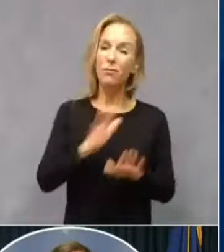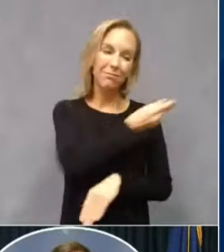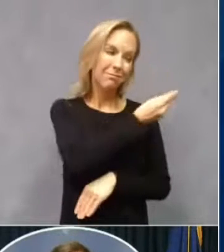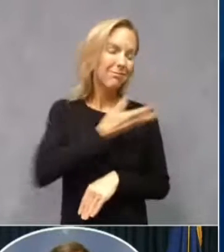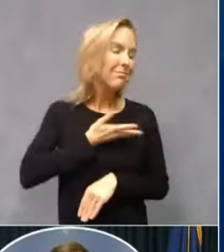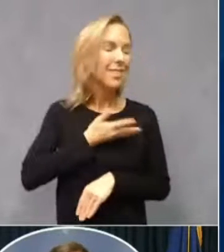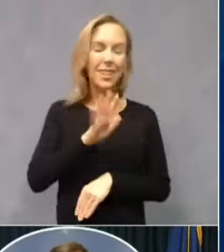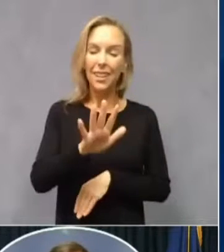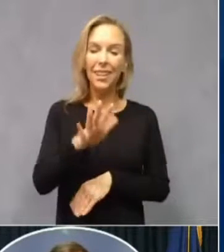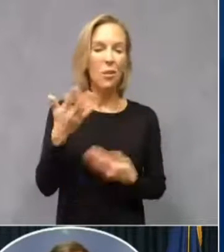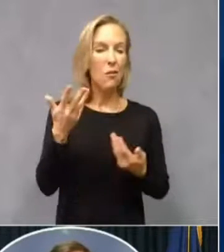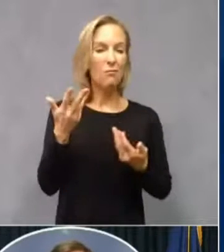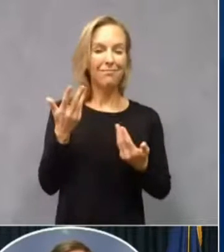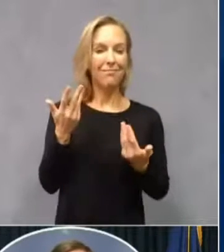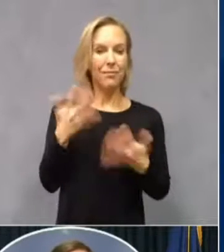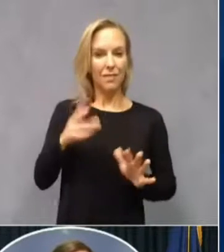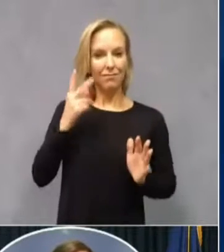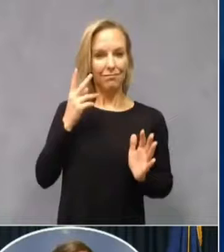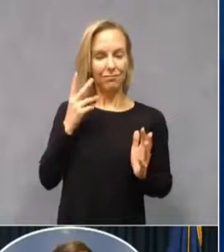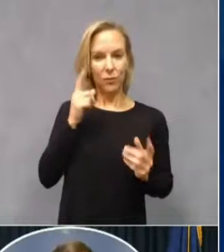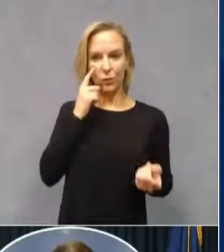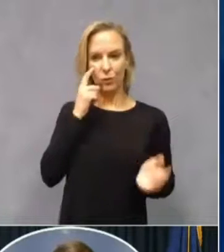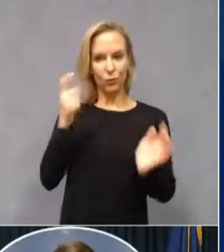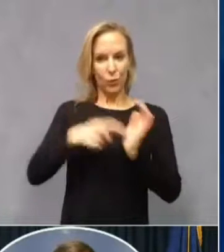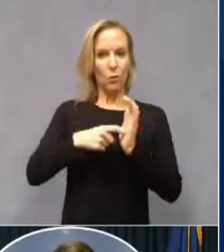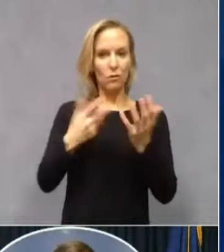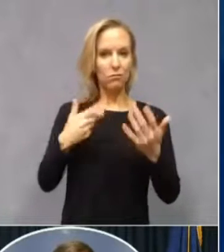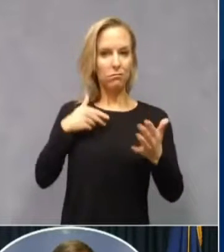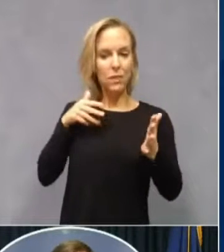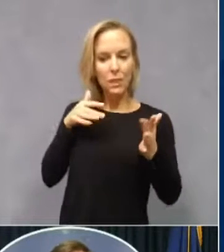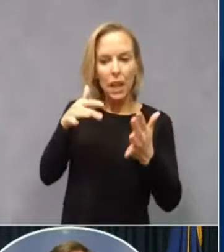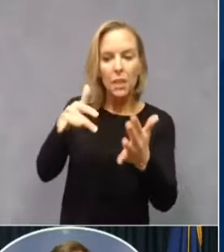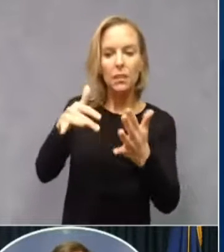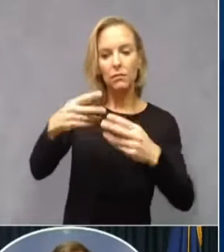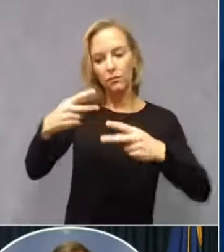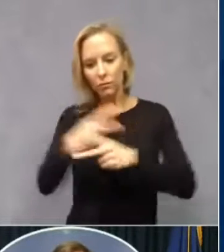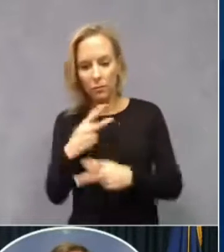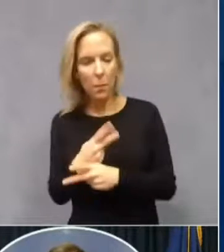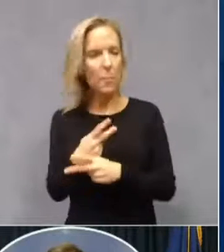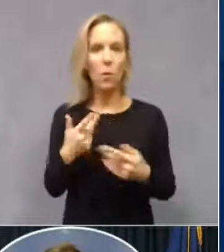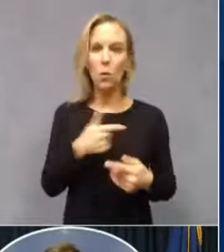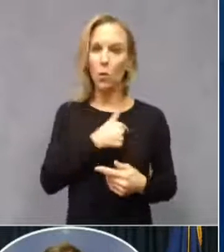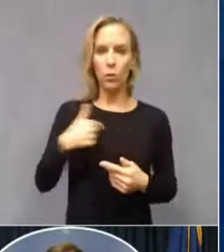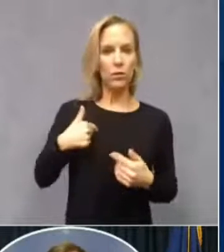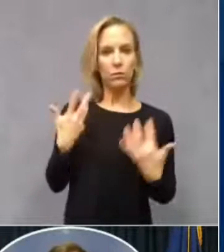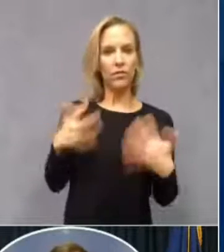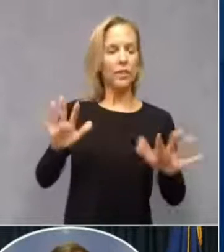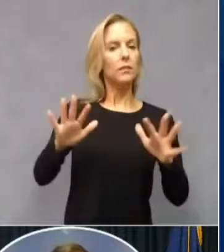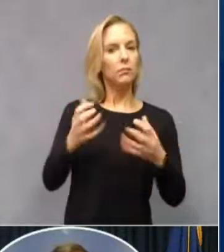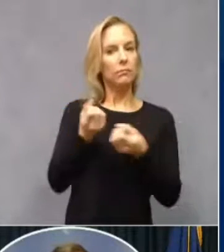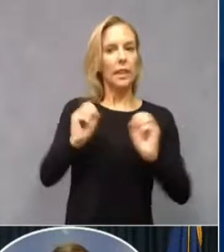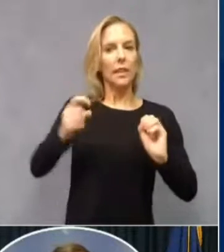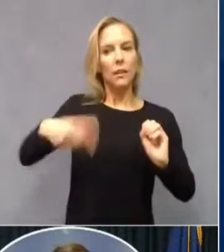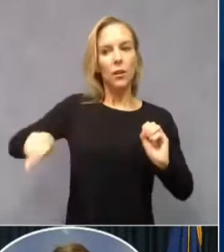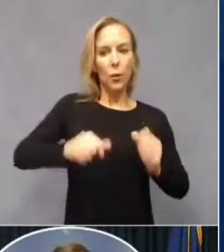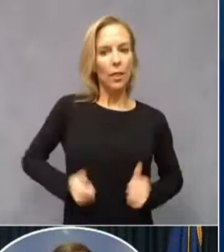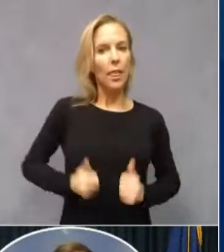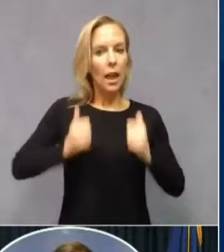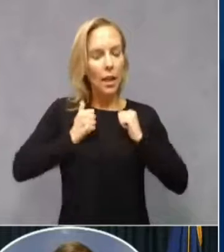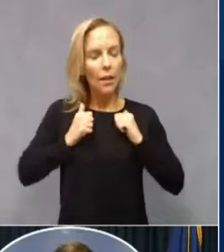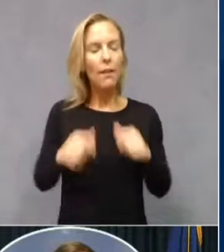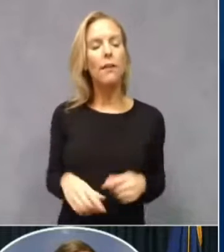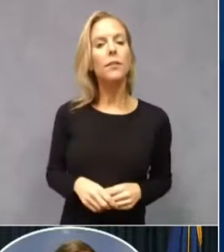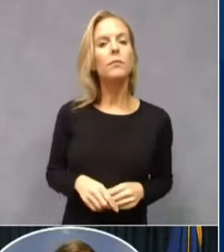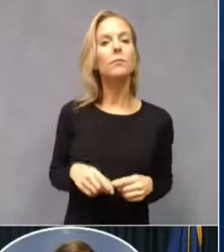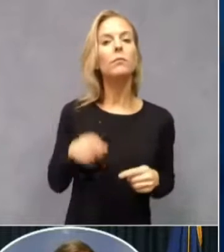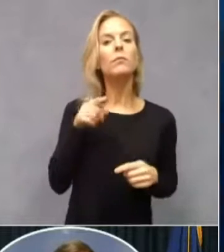seen the studies, that we have saved tens of thousands of lives here in the Commonwealth. The other thing that she talked about is right